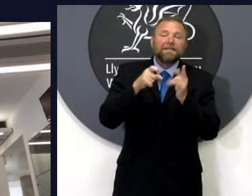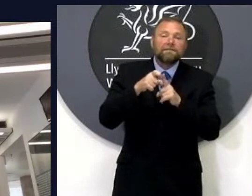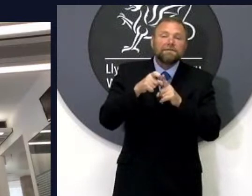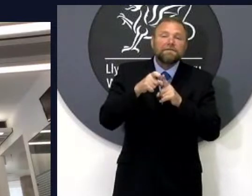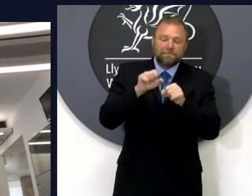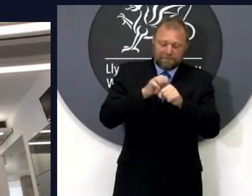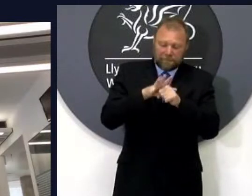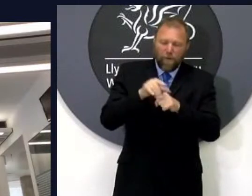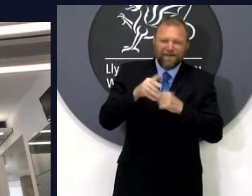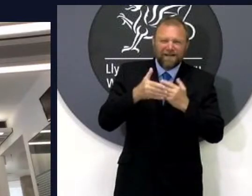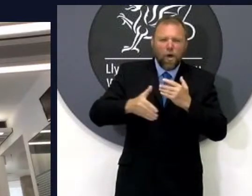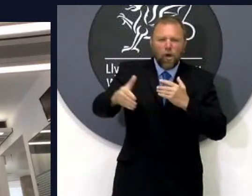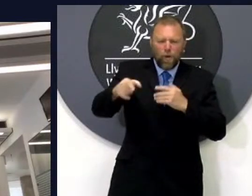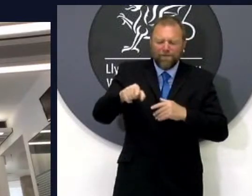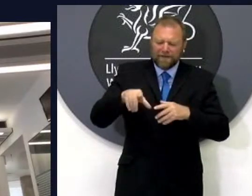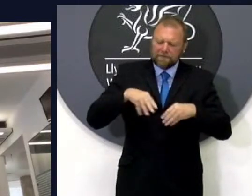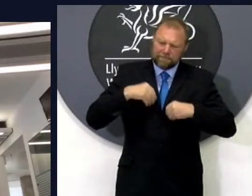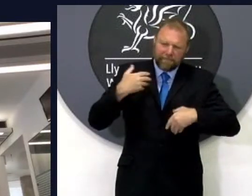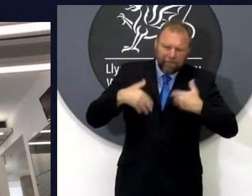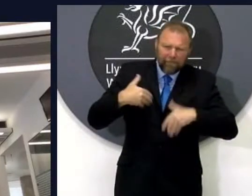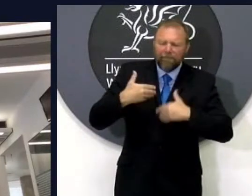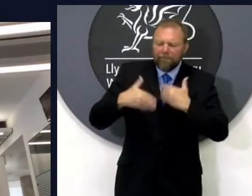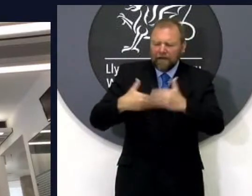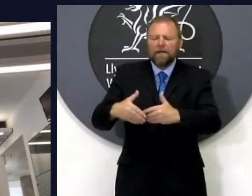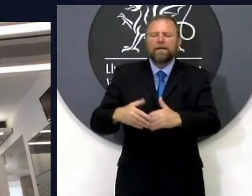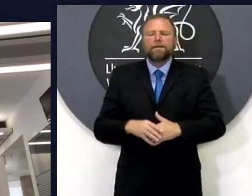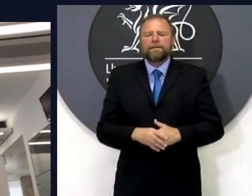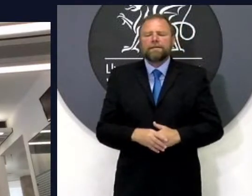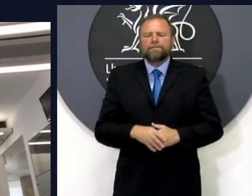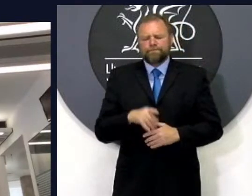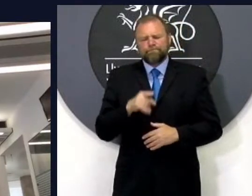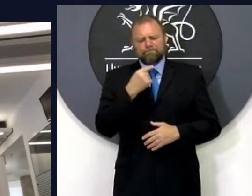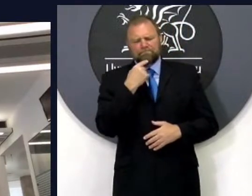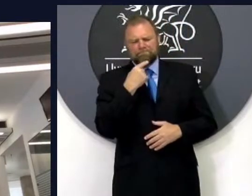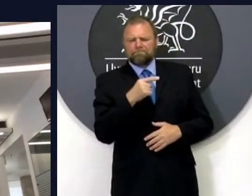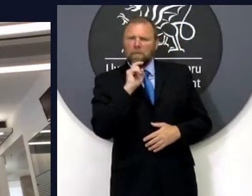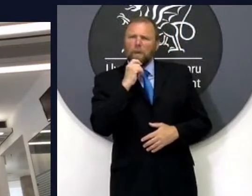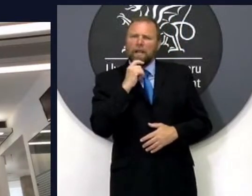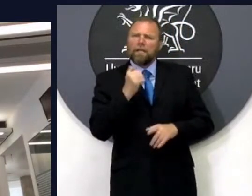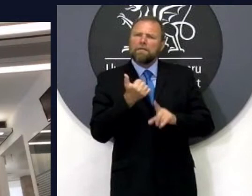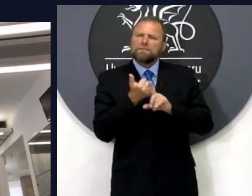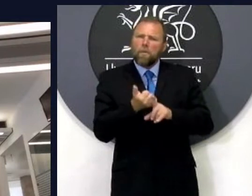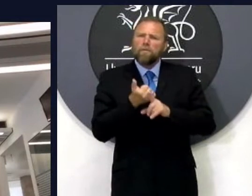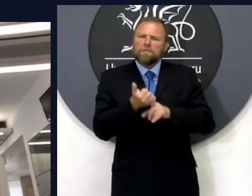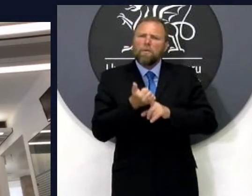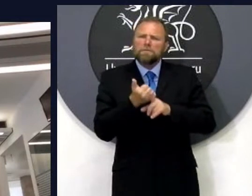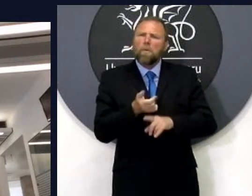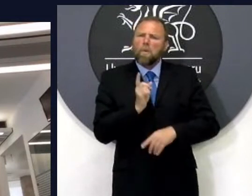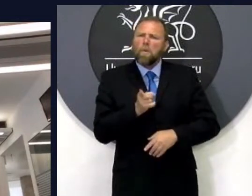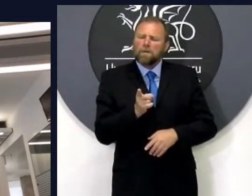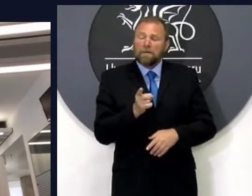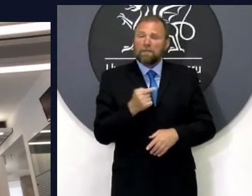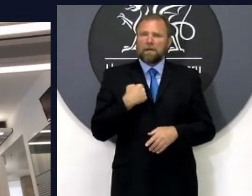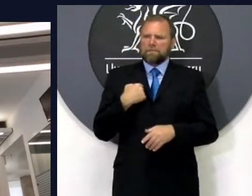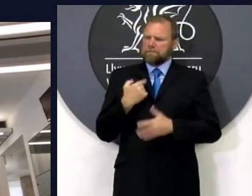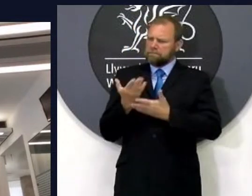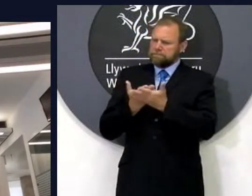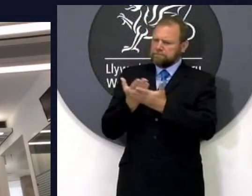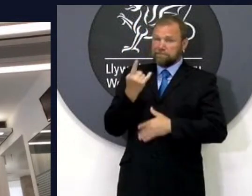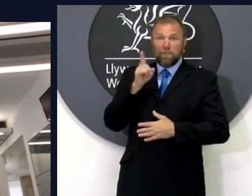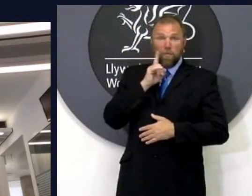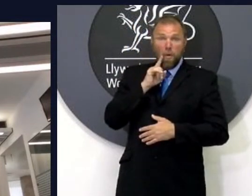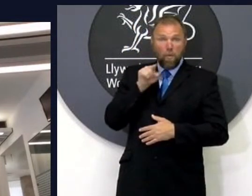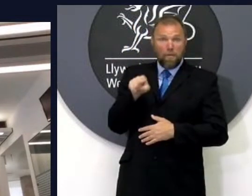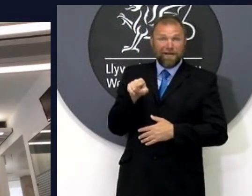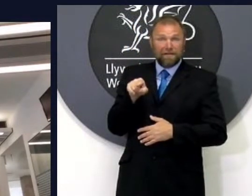virus. You mentioned there that there will be plenty of support for people who are dealing with that situation, but I've spoken to one woman who's found